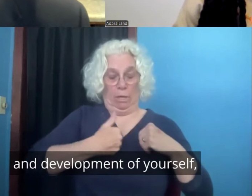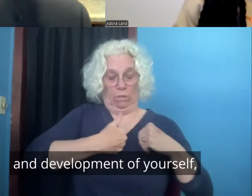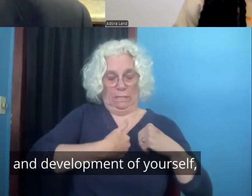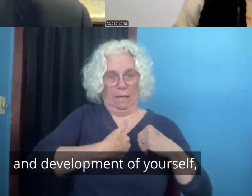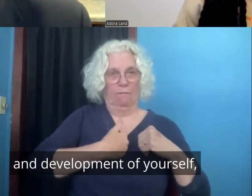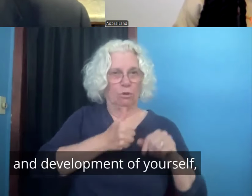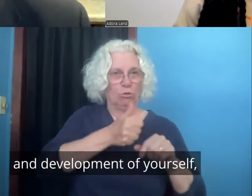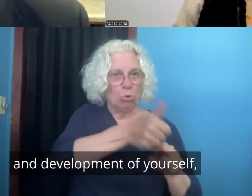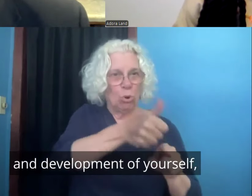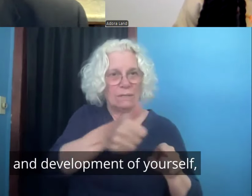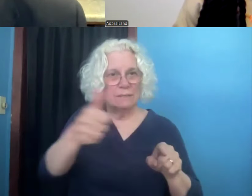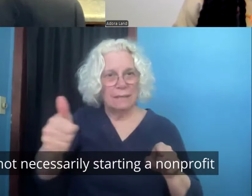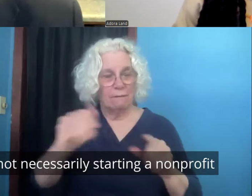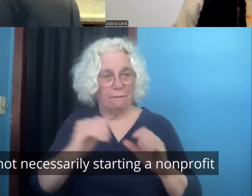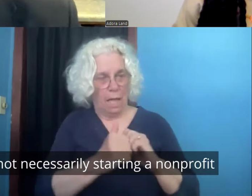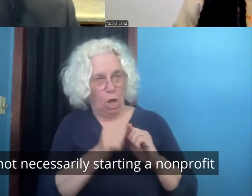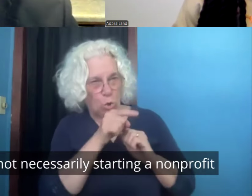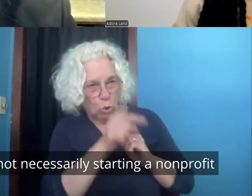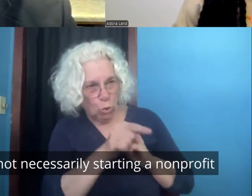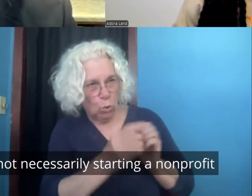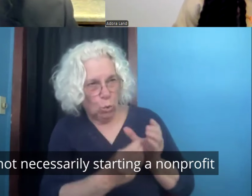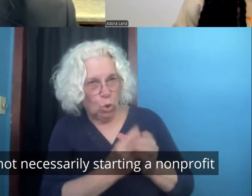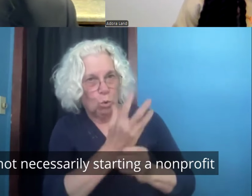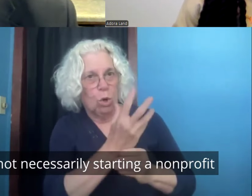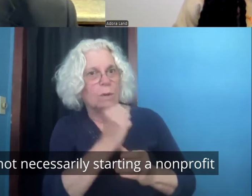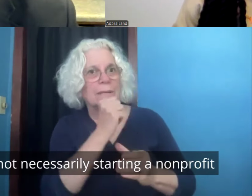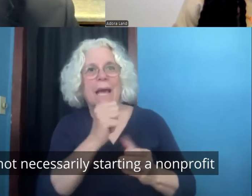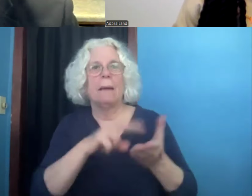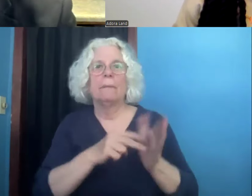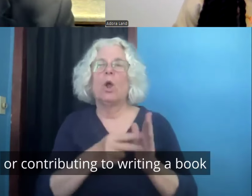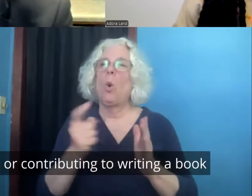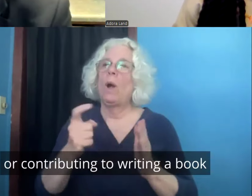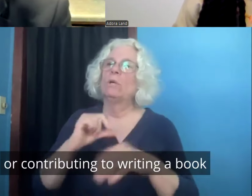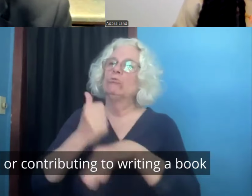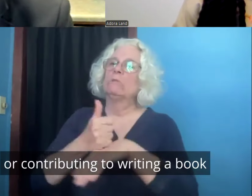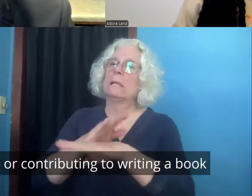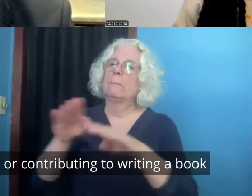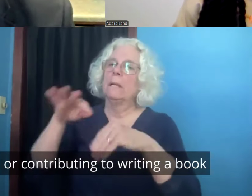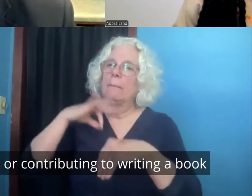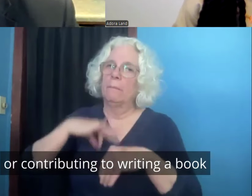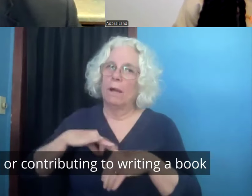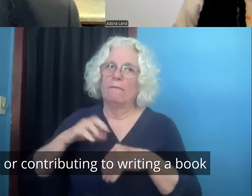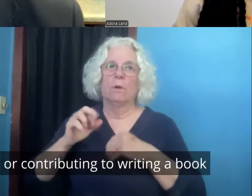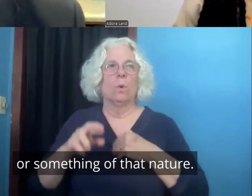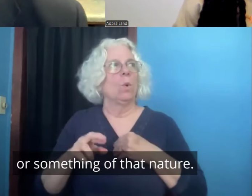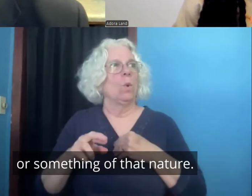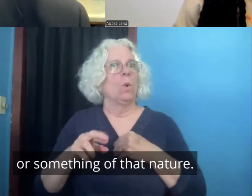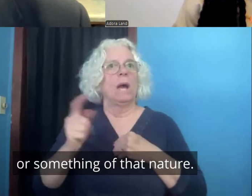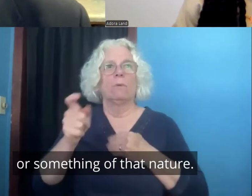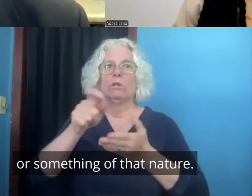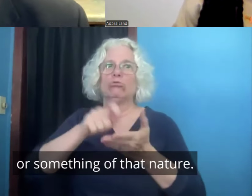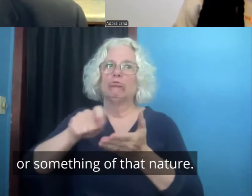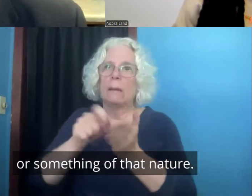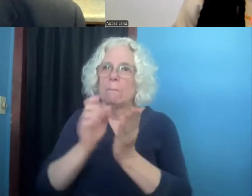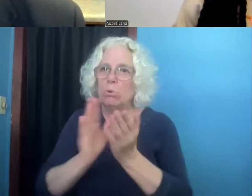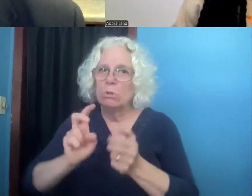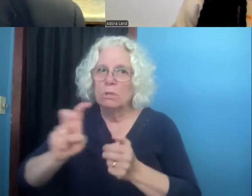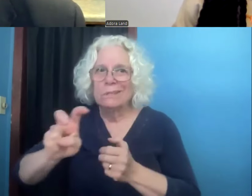and development of yourself, not necessarily starting a nonprofit or contributing to writing a book or something of that